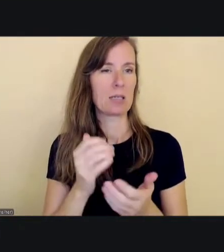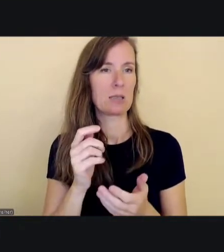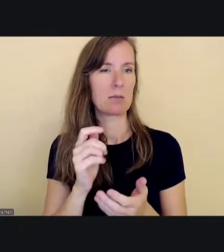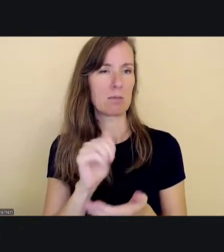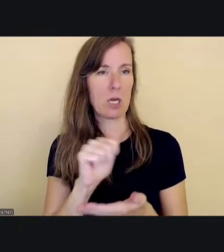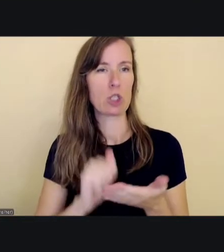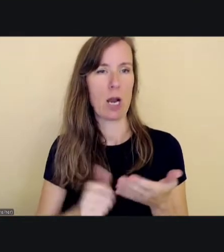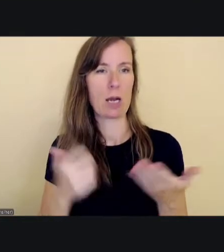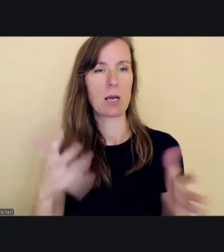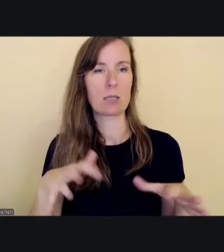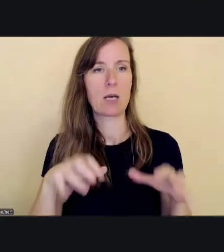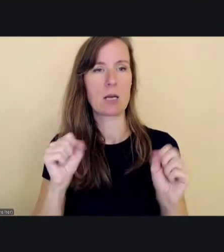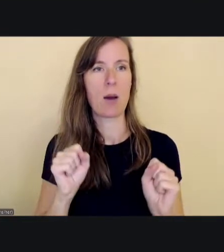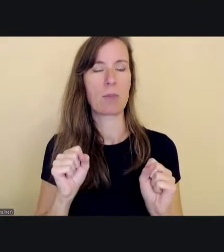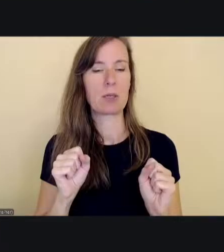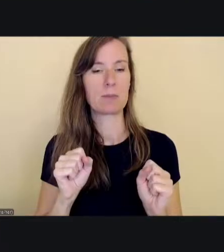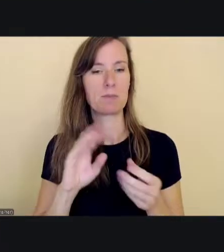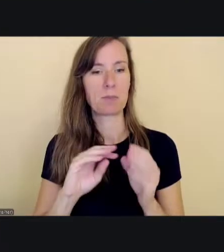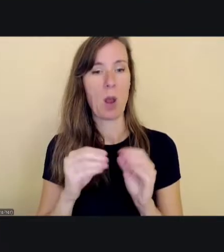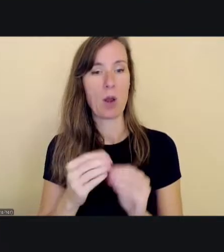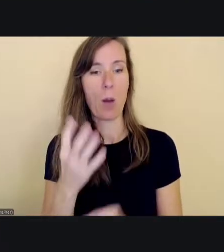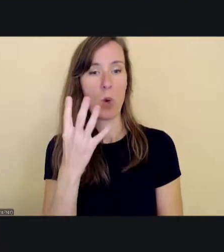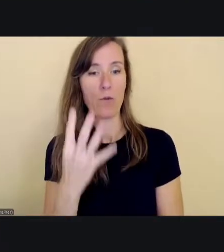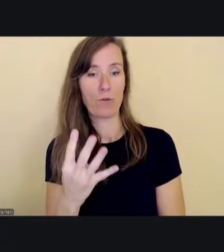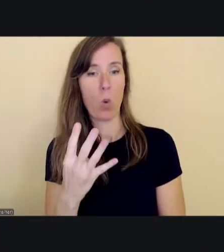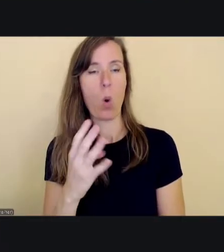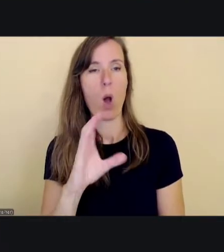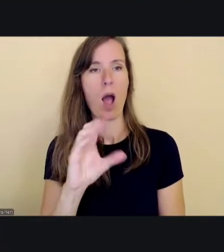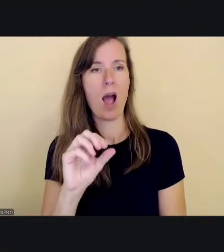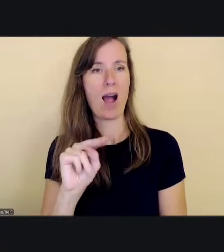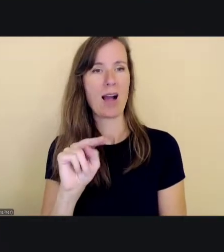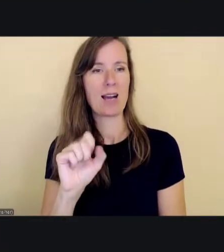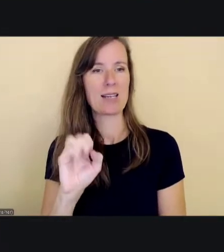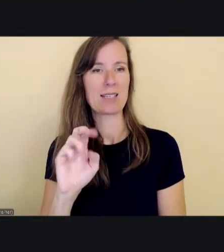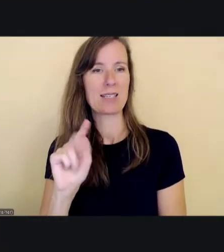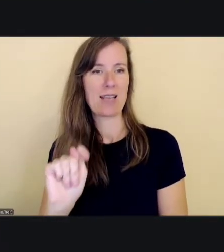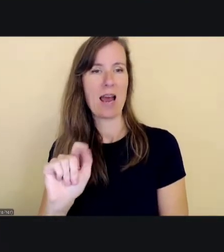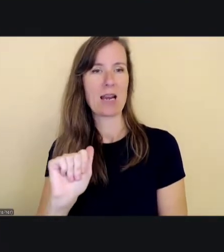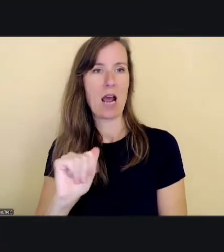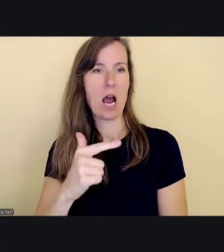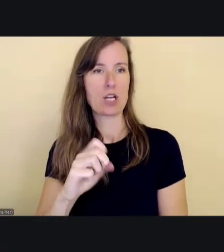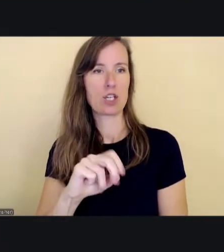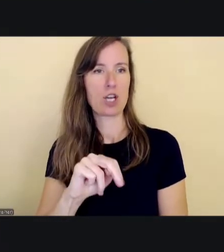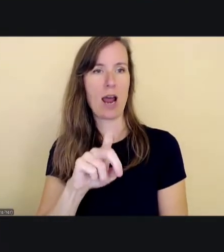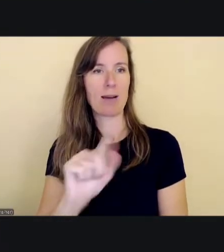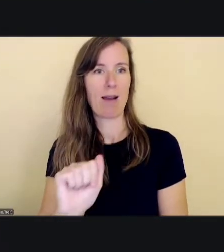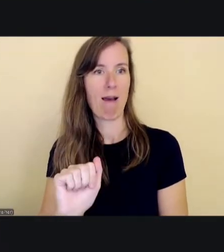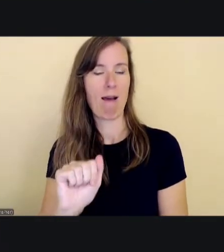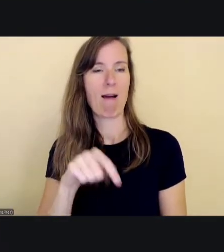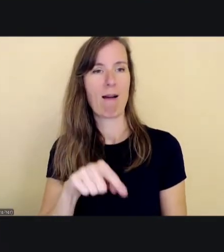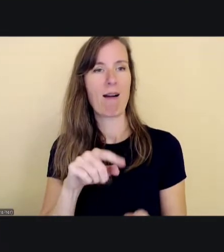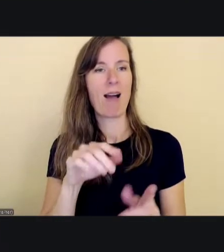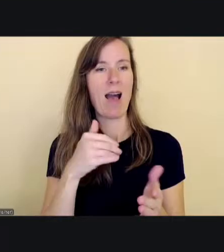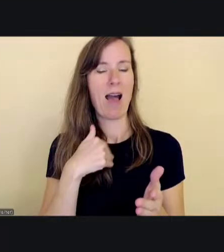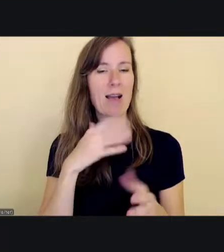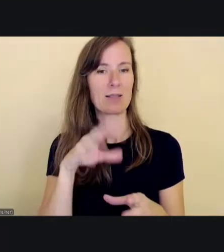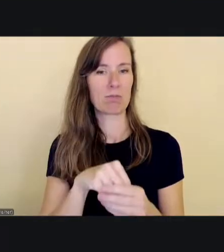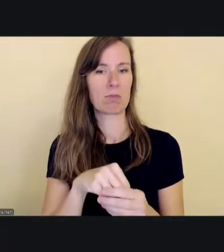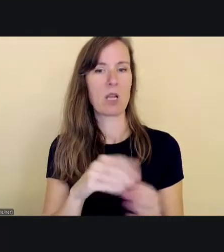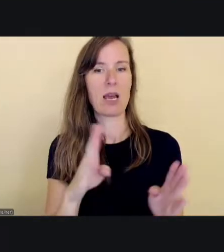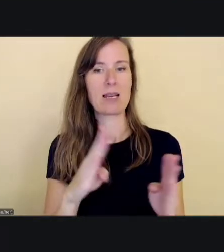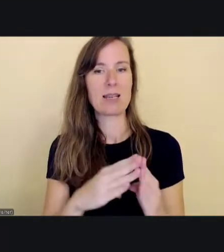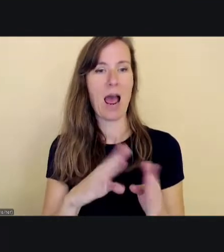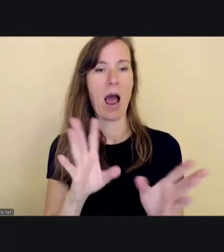This consists of the town meeting October 9th minutes as well as the town work